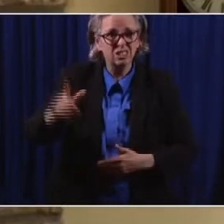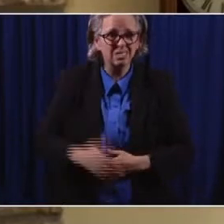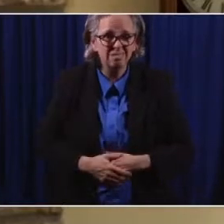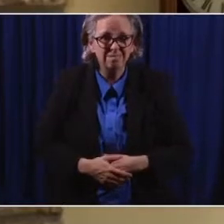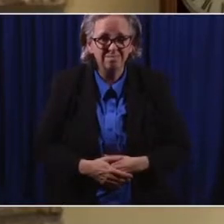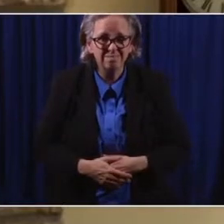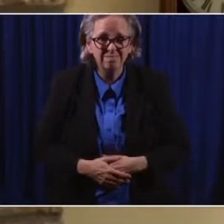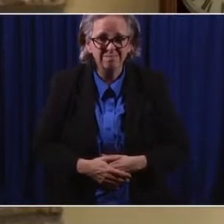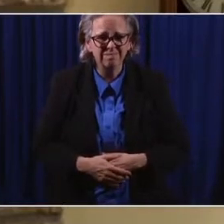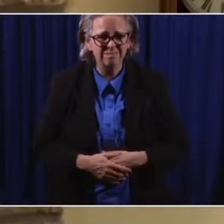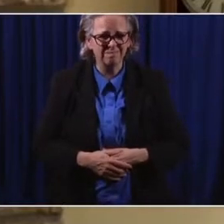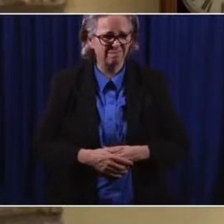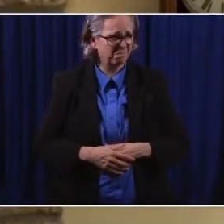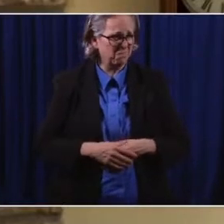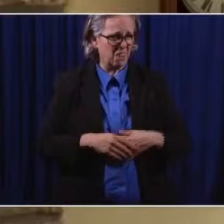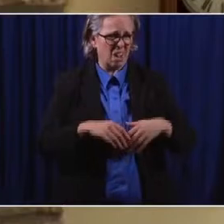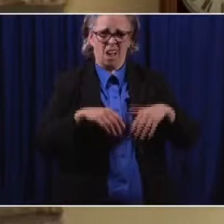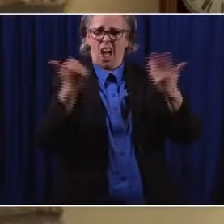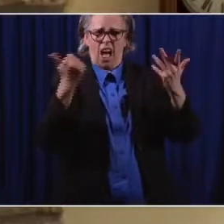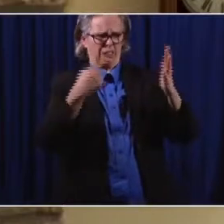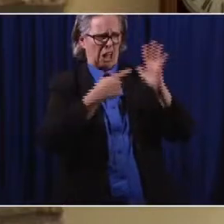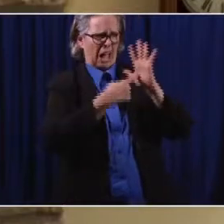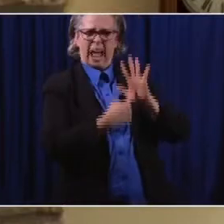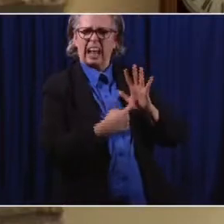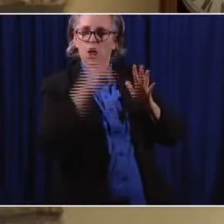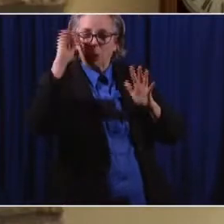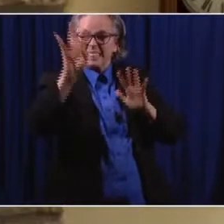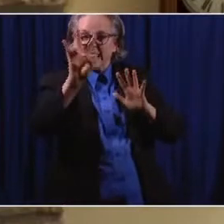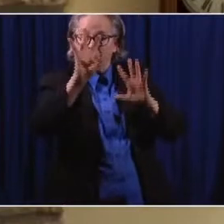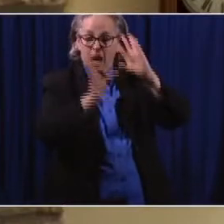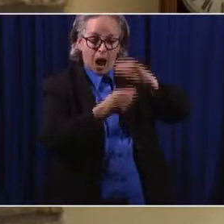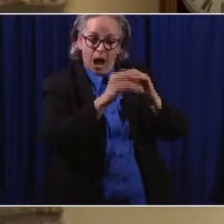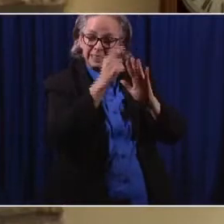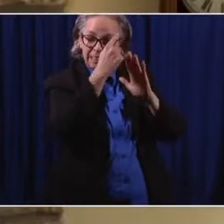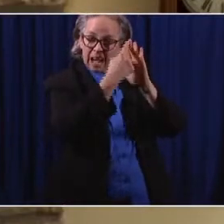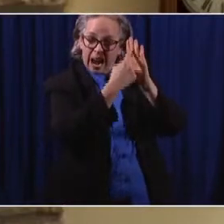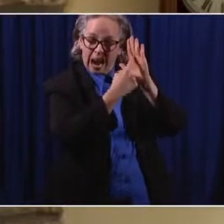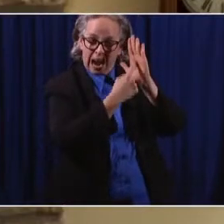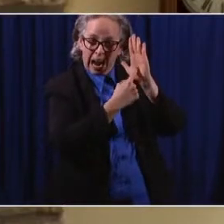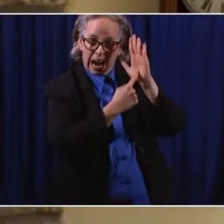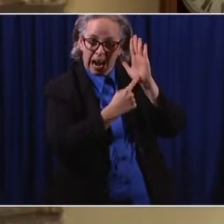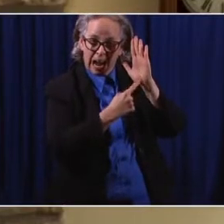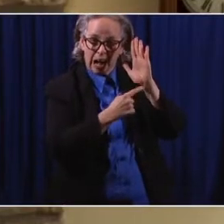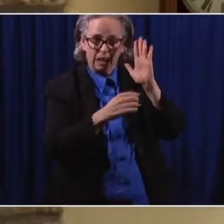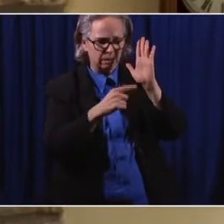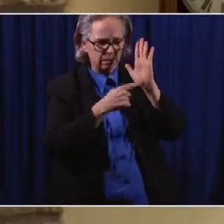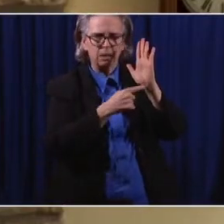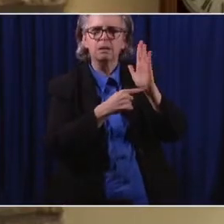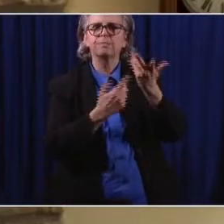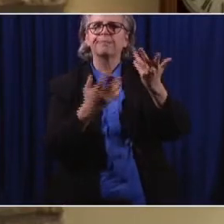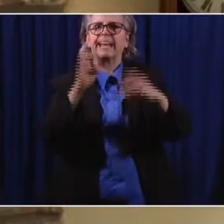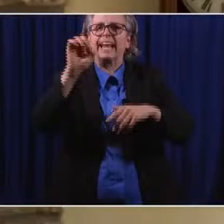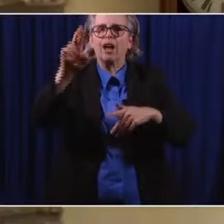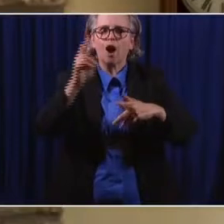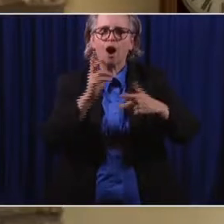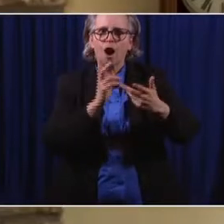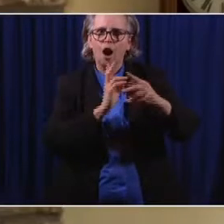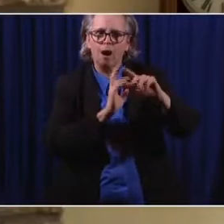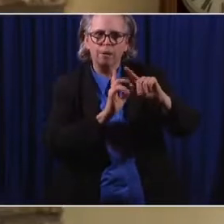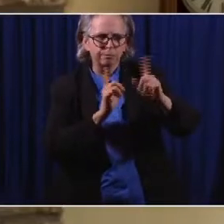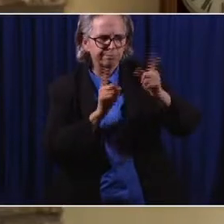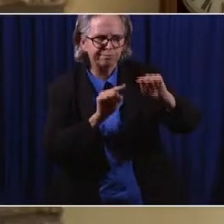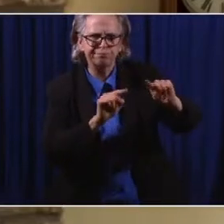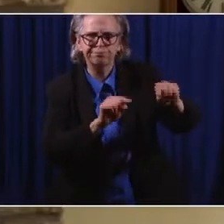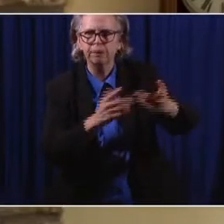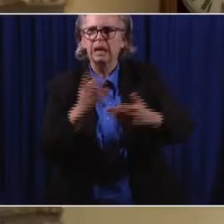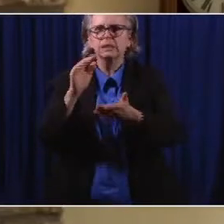use of medical, whether it's in an emergency room, whether it's in a doctor's office, those indicators going